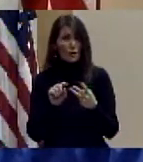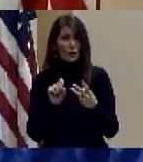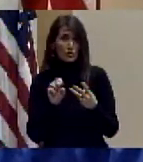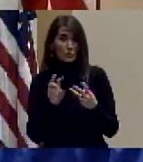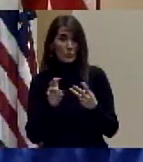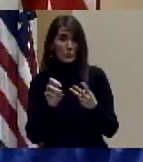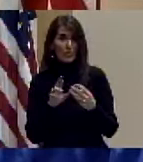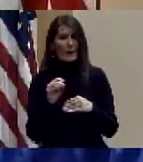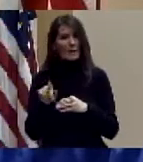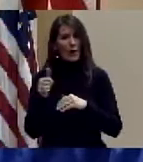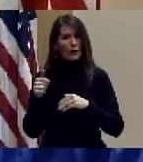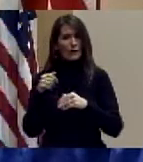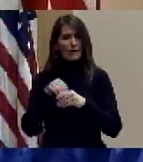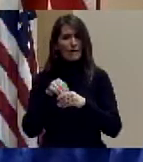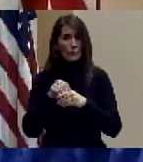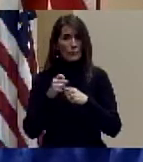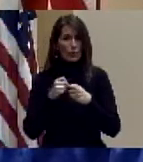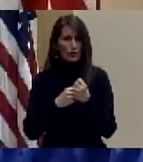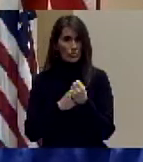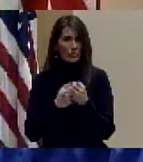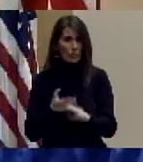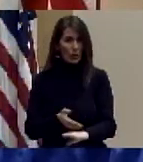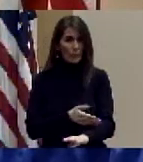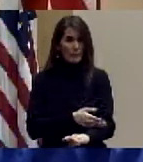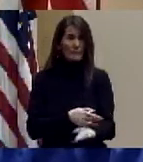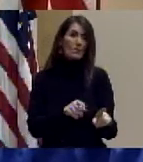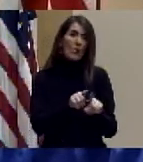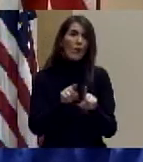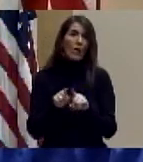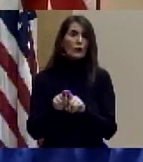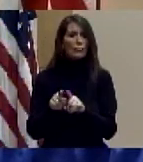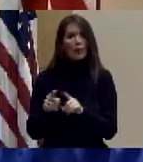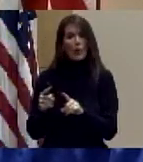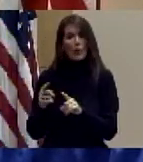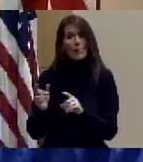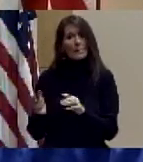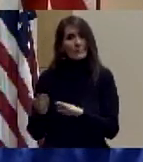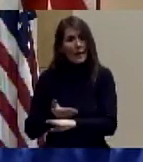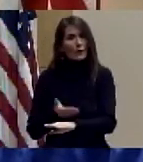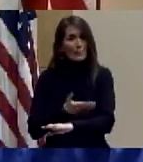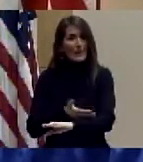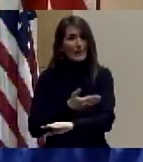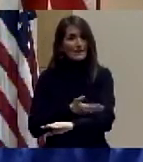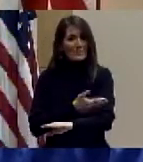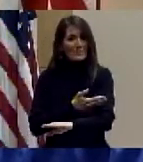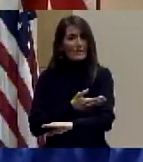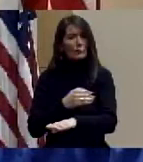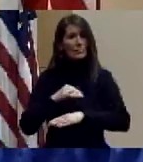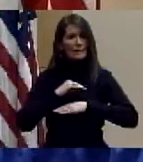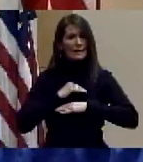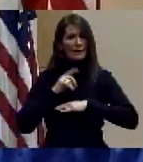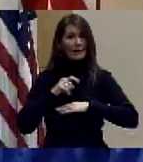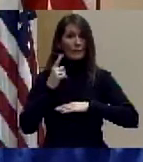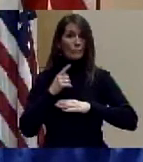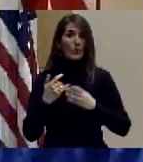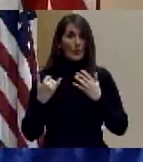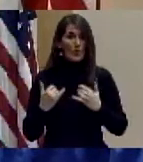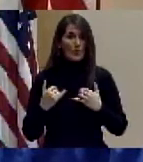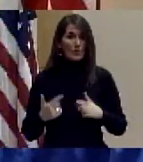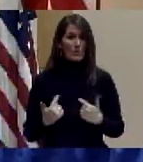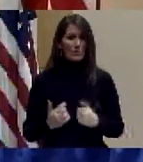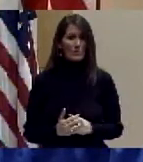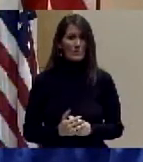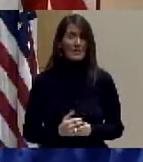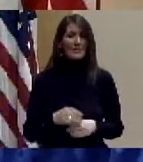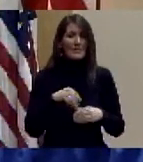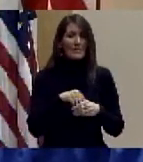infrastructure improvements, as well as modernizing them to meet the needs of our modern life.